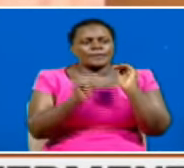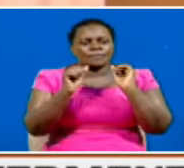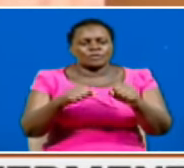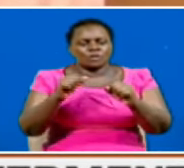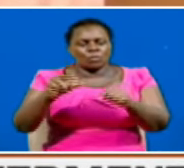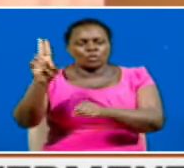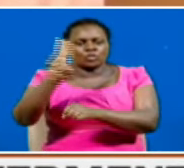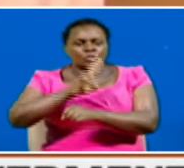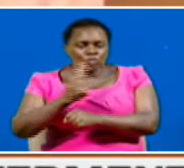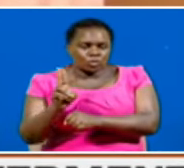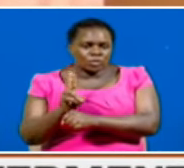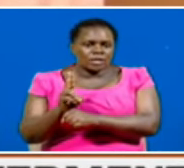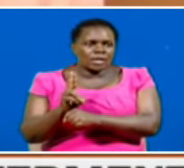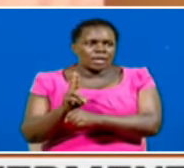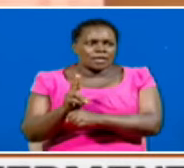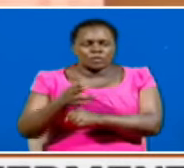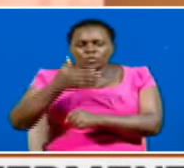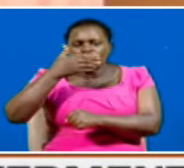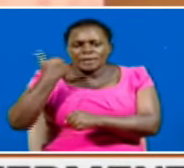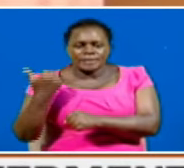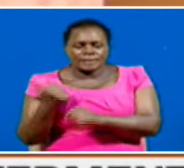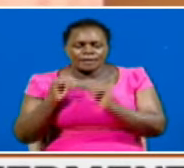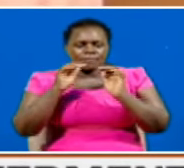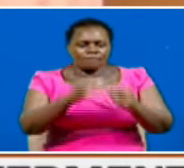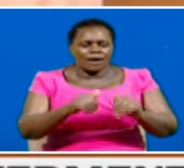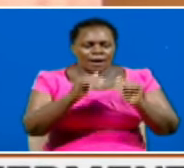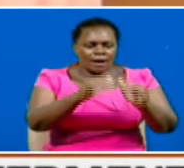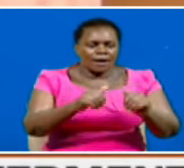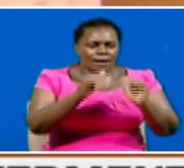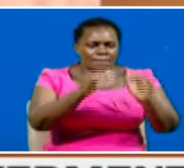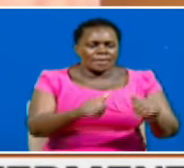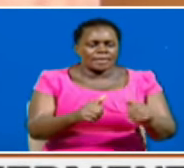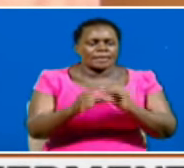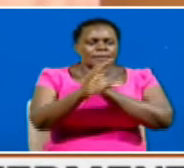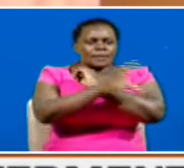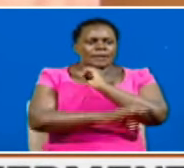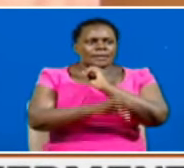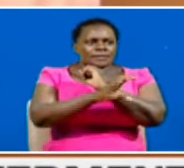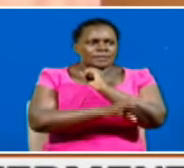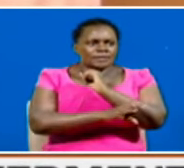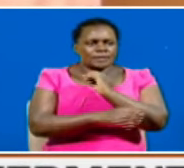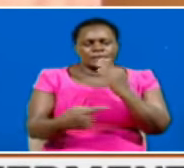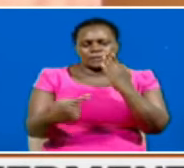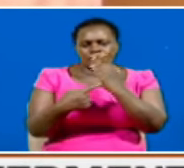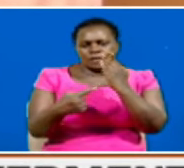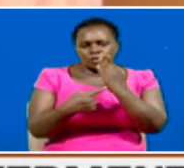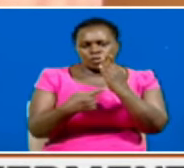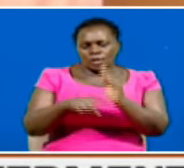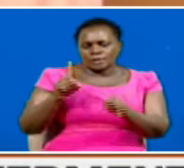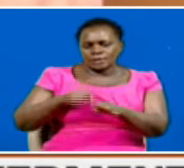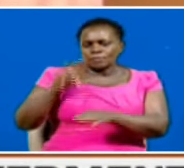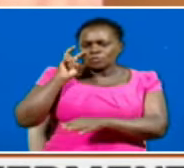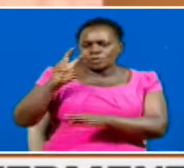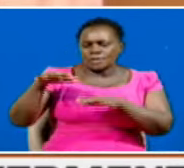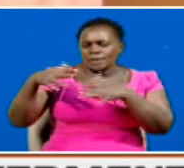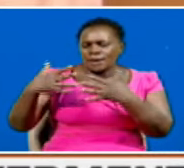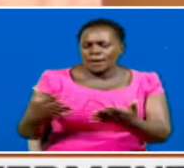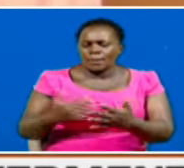kutumika kwa kuboresha ukulima kwenye nchi. Tukitumia teknolojia, tukiangalia namna ya